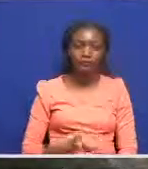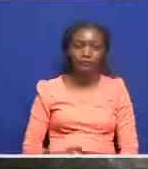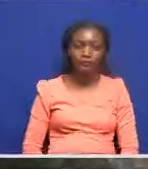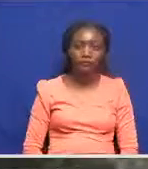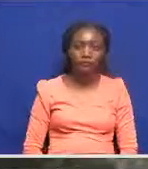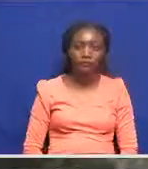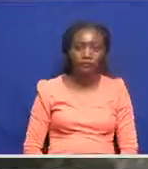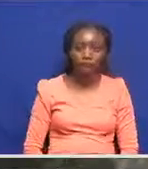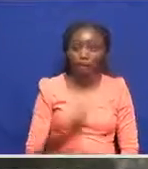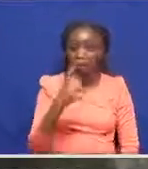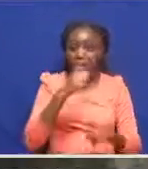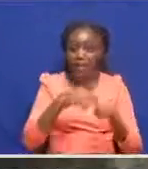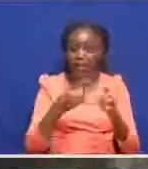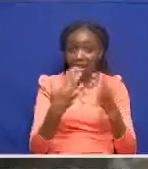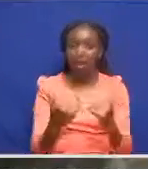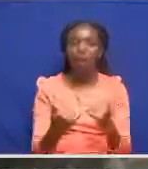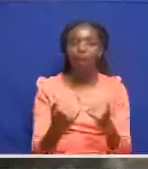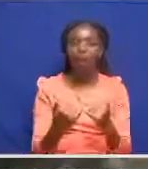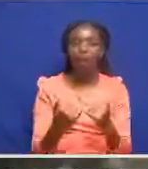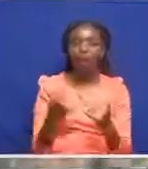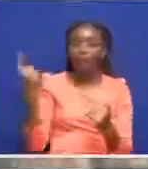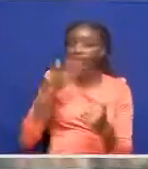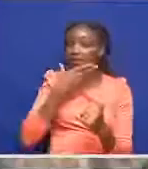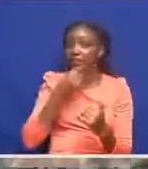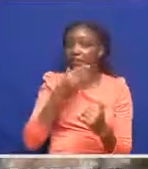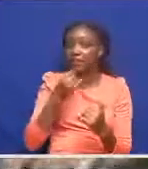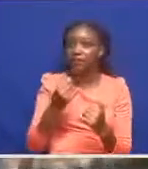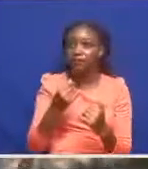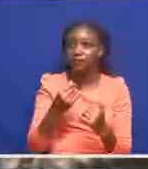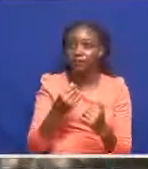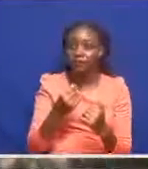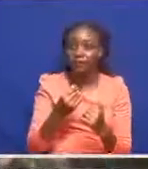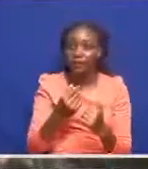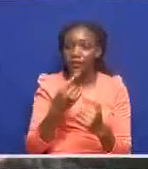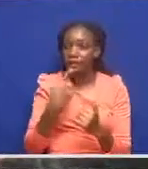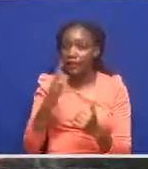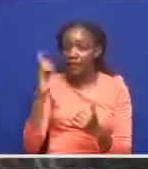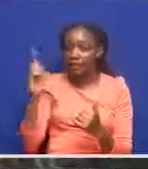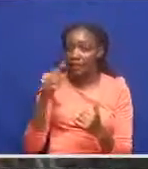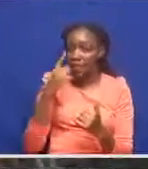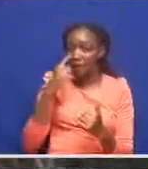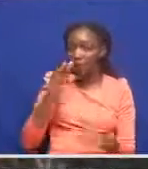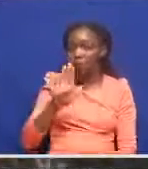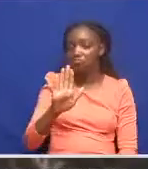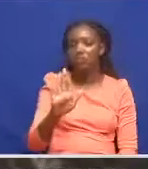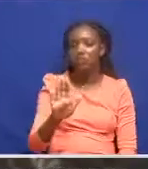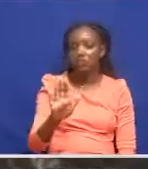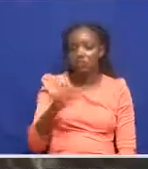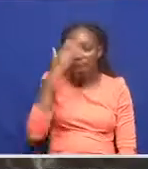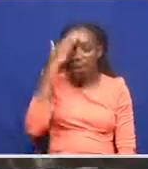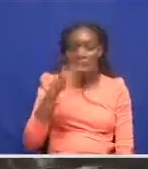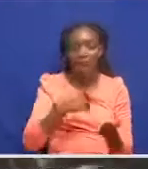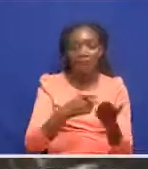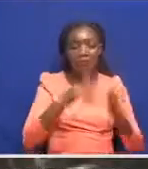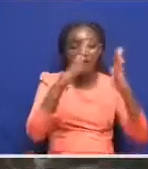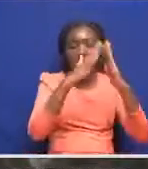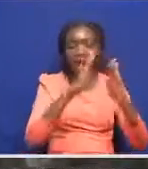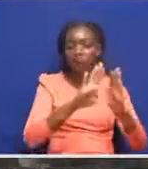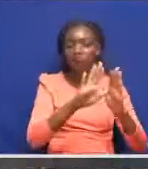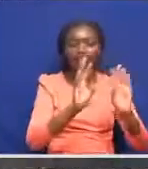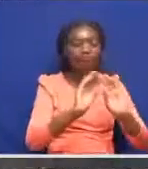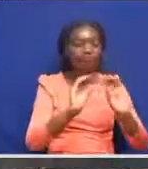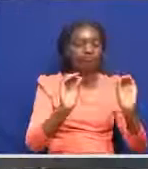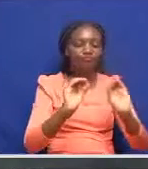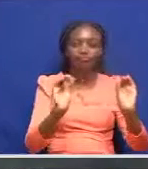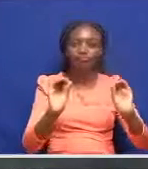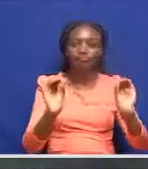It's been an year now for one Morris Gibbon Karan, who has called this cave his dwelling after he was unable to pay his house rent. Gibbon,